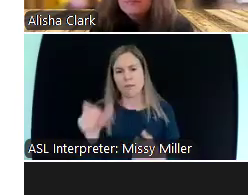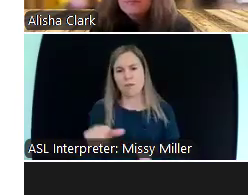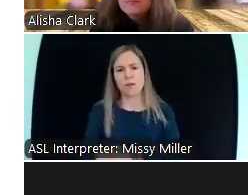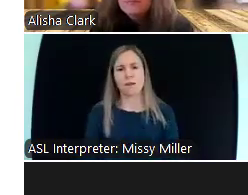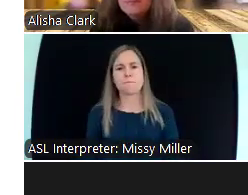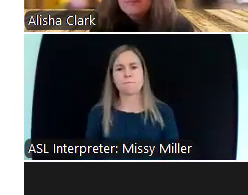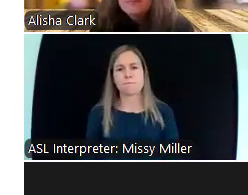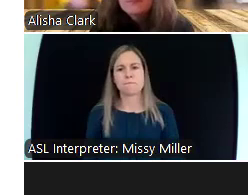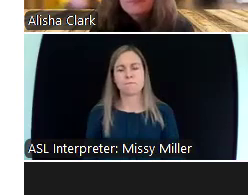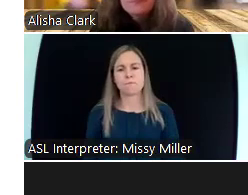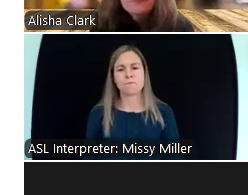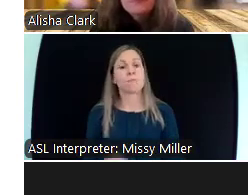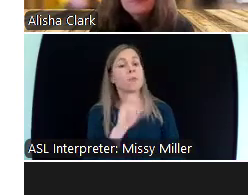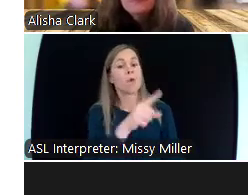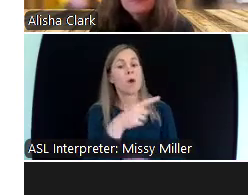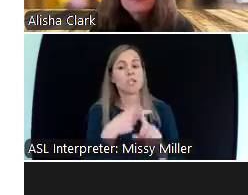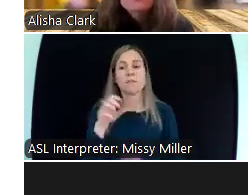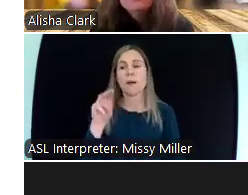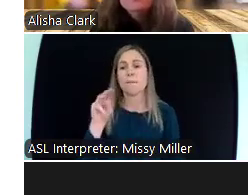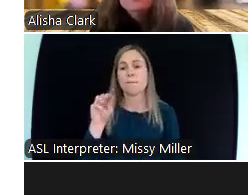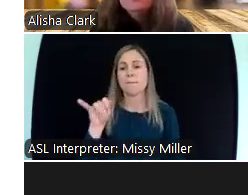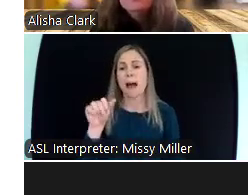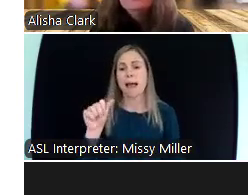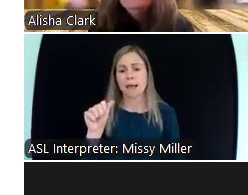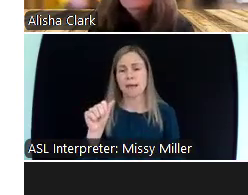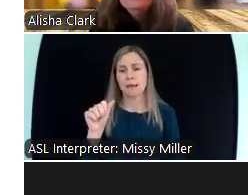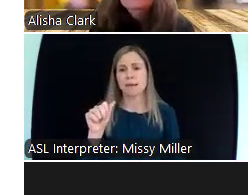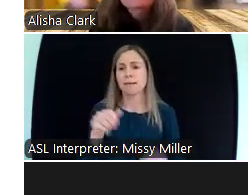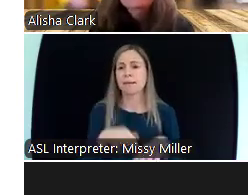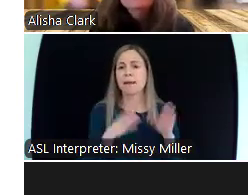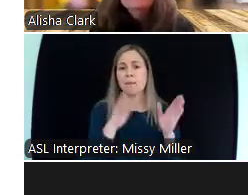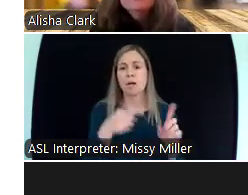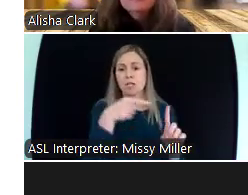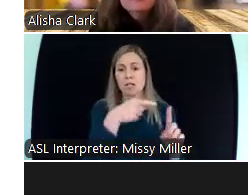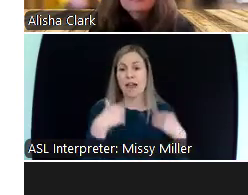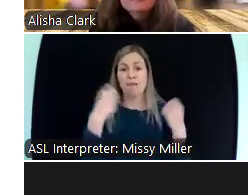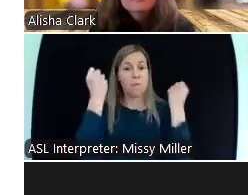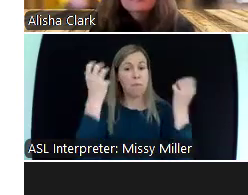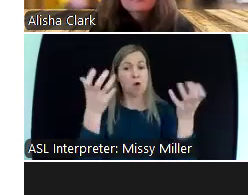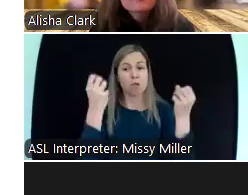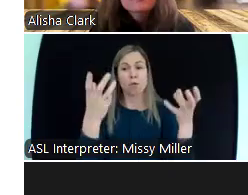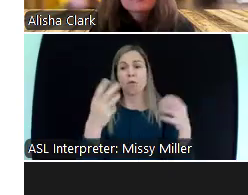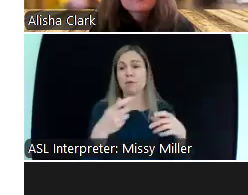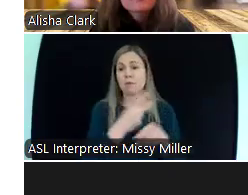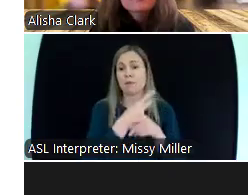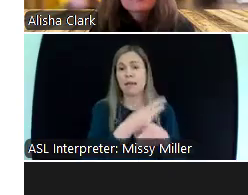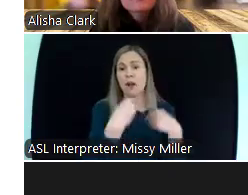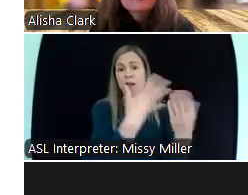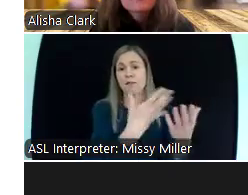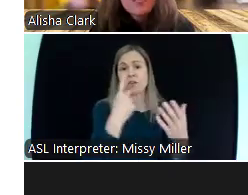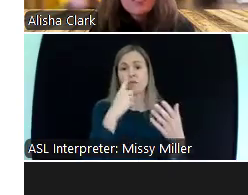We have a question from Maya. Would an individual be able to have multiple caregivers in order to ensure 24/7